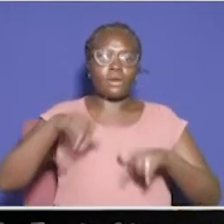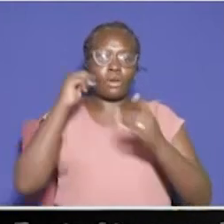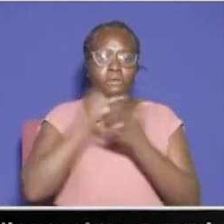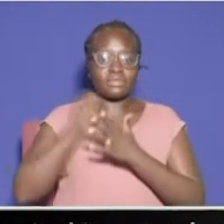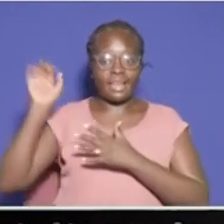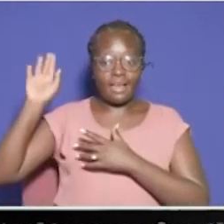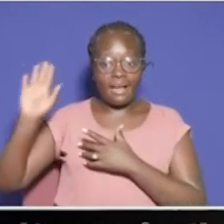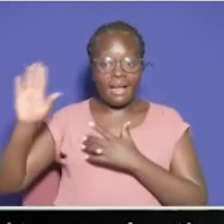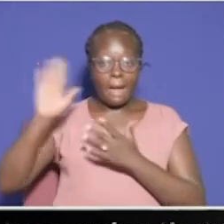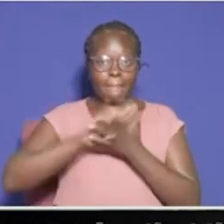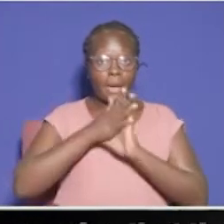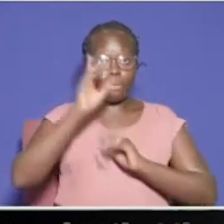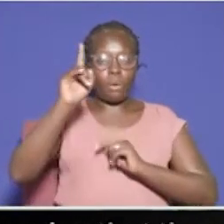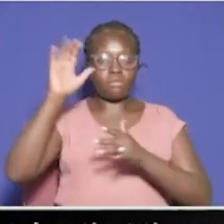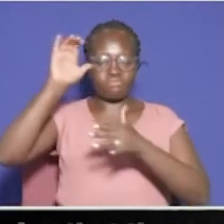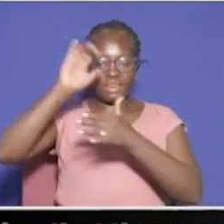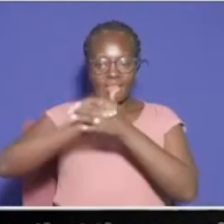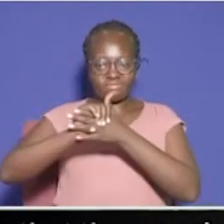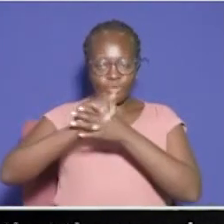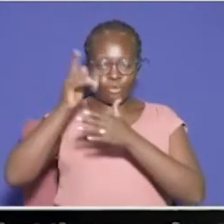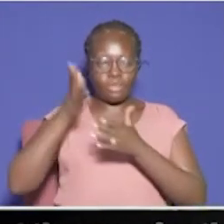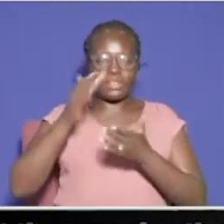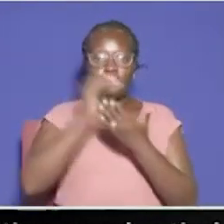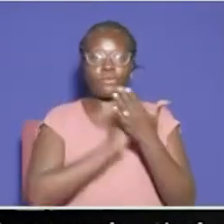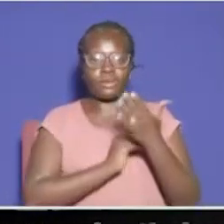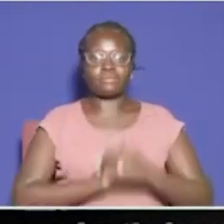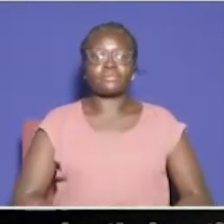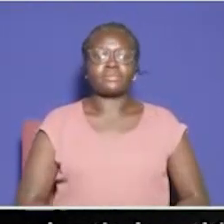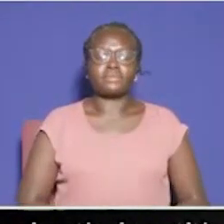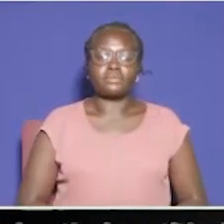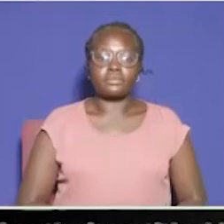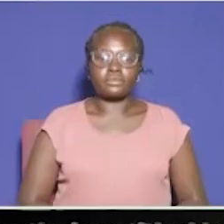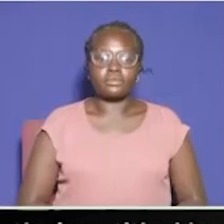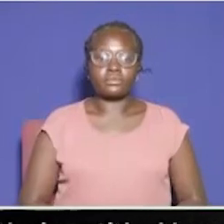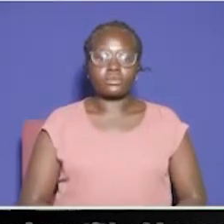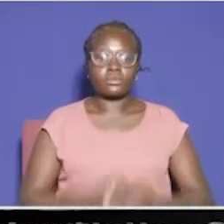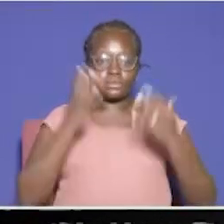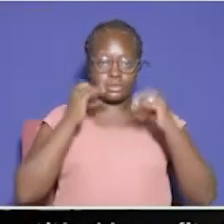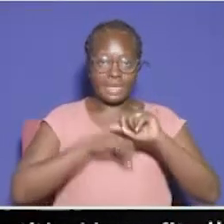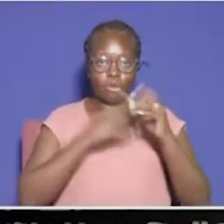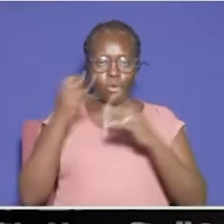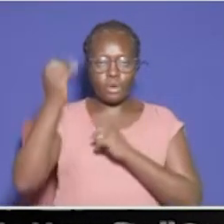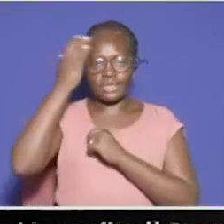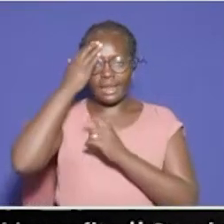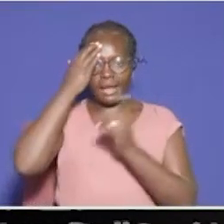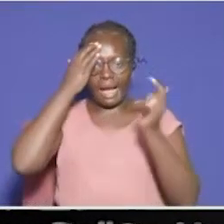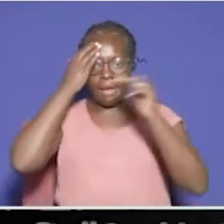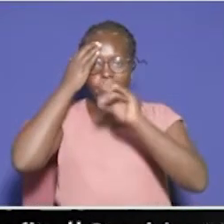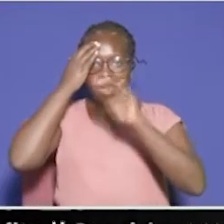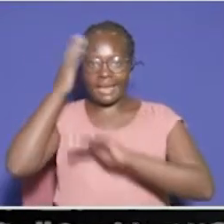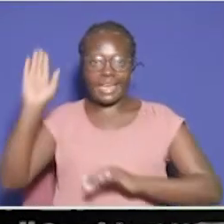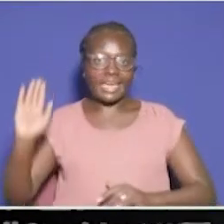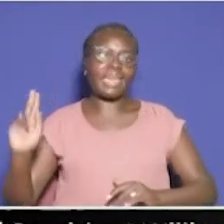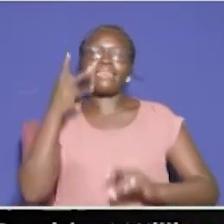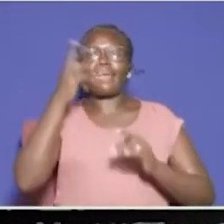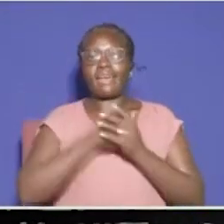to become one of the partners for this program. Our hope is that you go to Israel and come back to Kenya